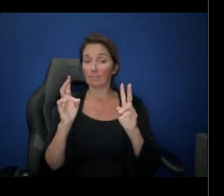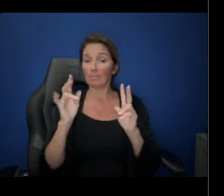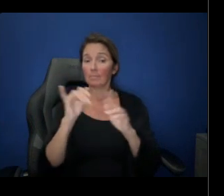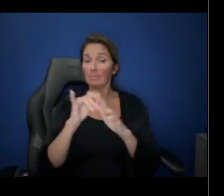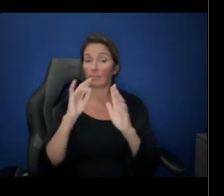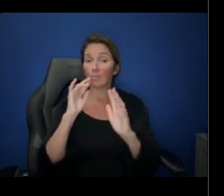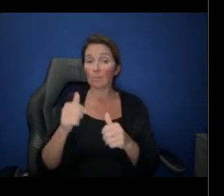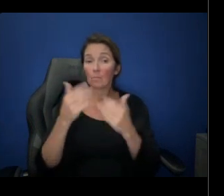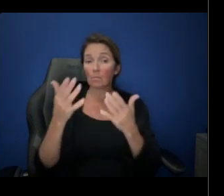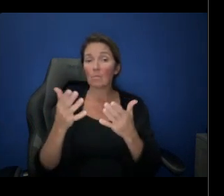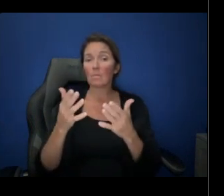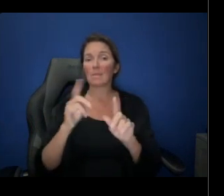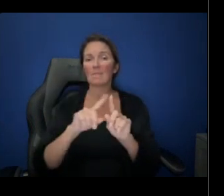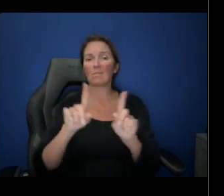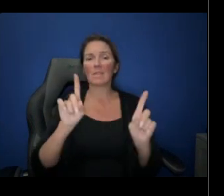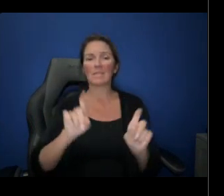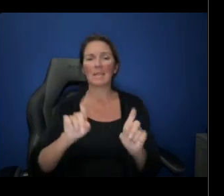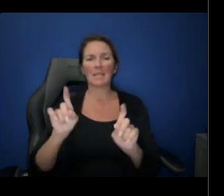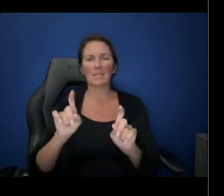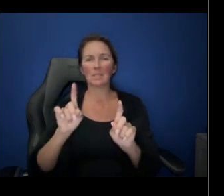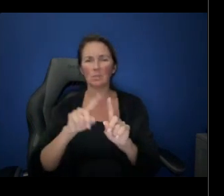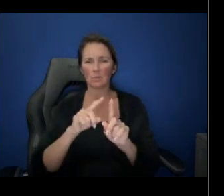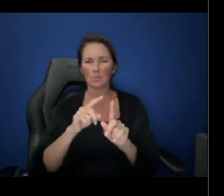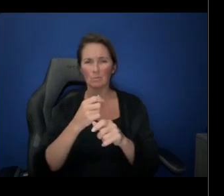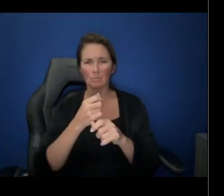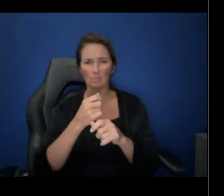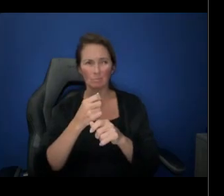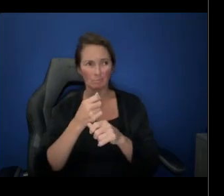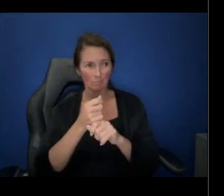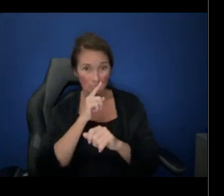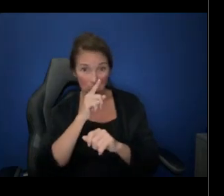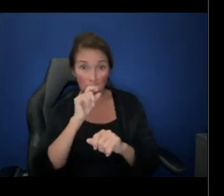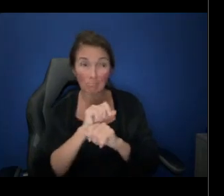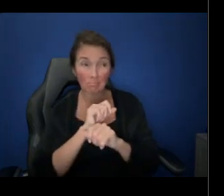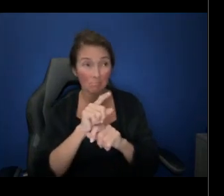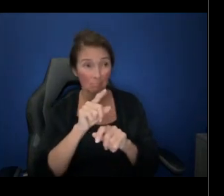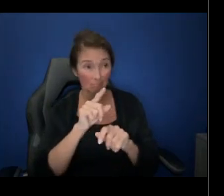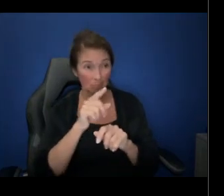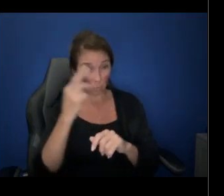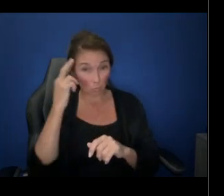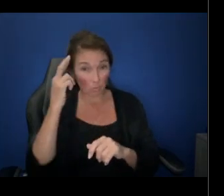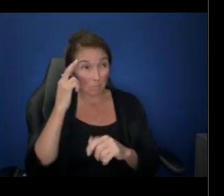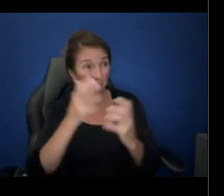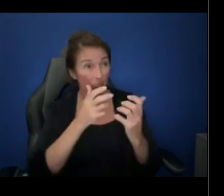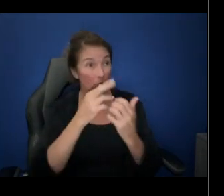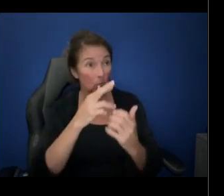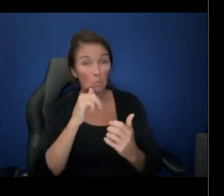provide tests to determine site impracticality.